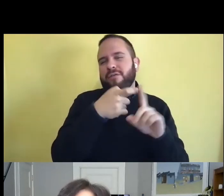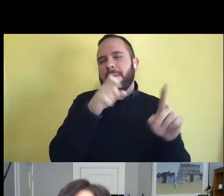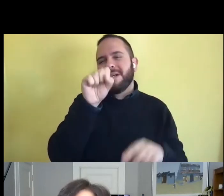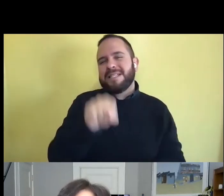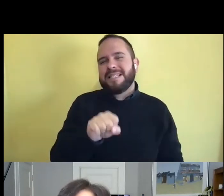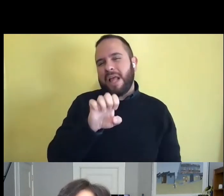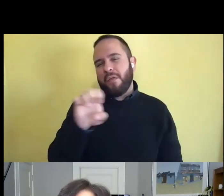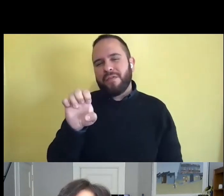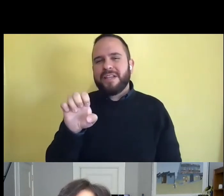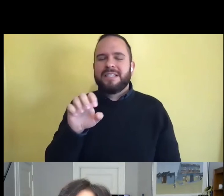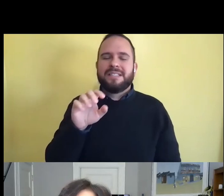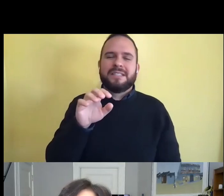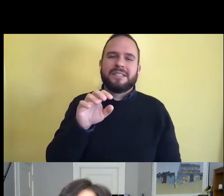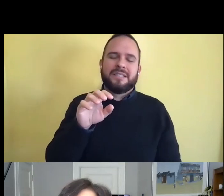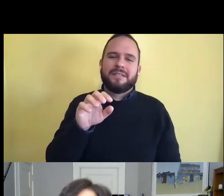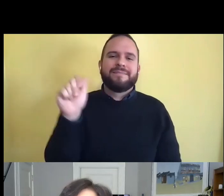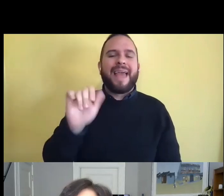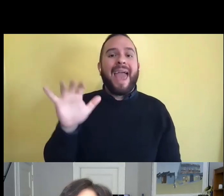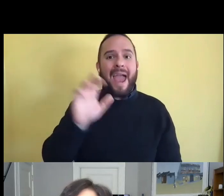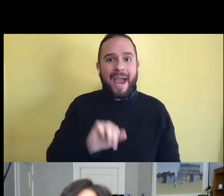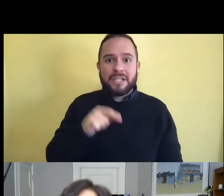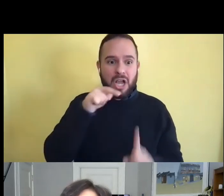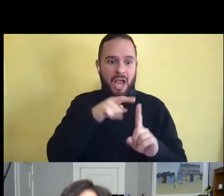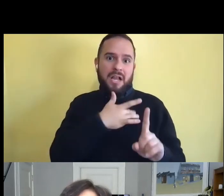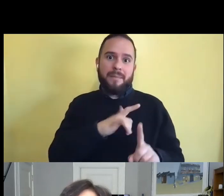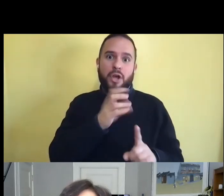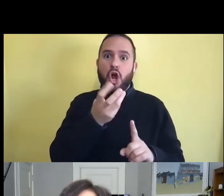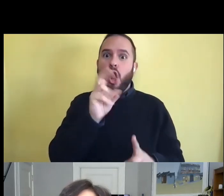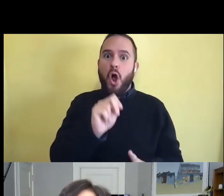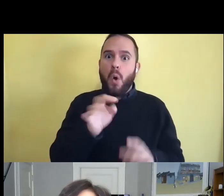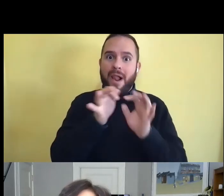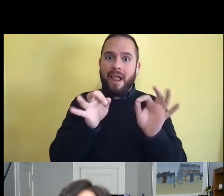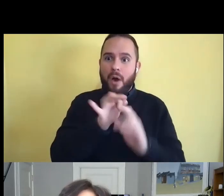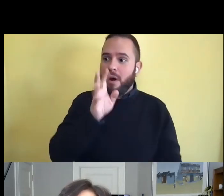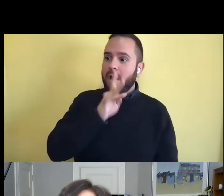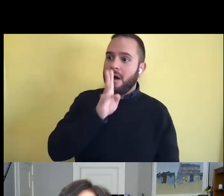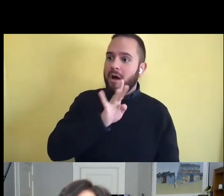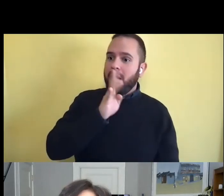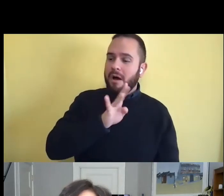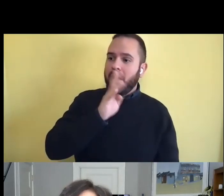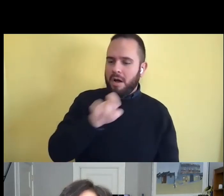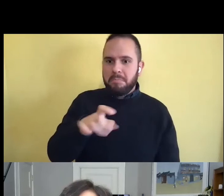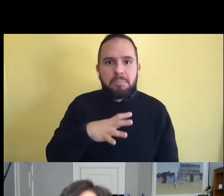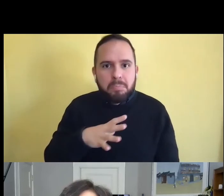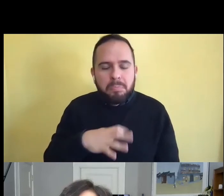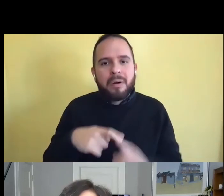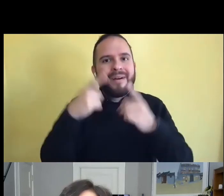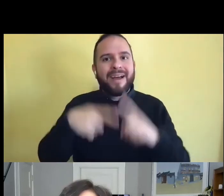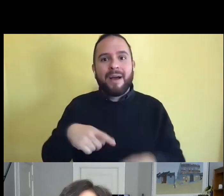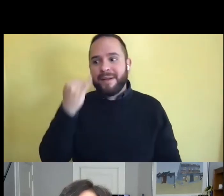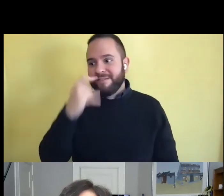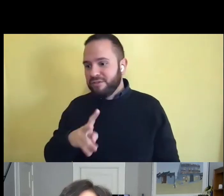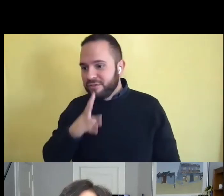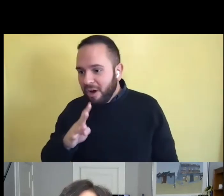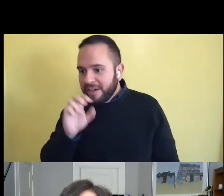all the time in her own language, and it's fine. But when she tries to talk to Siri, she complains